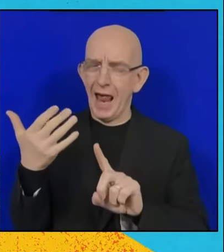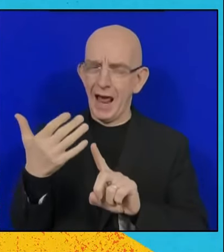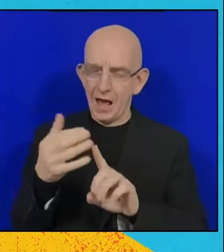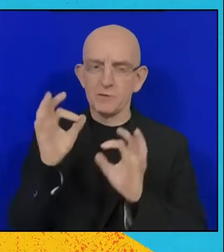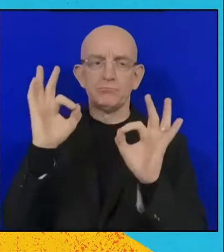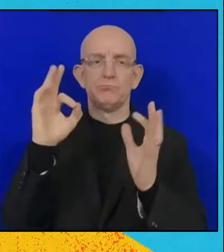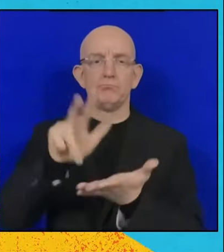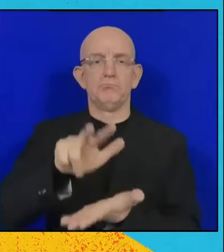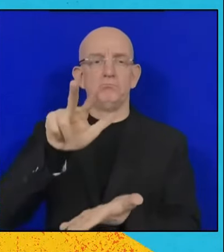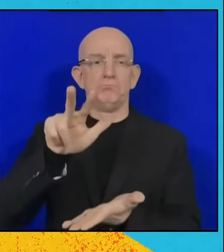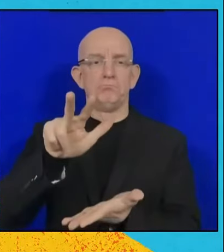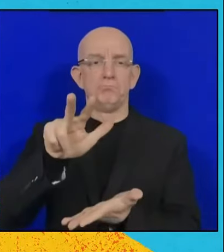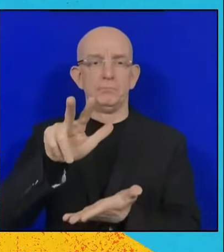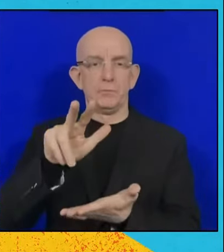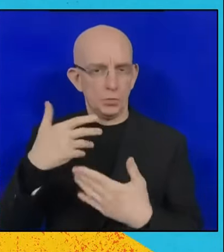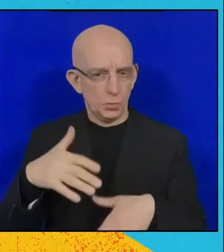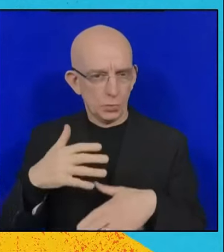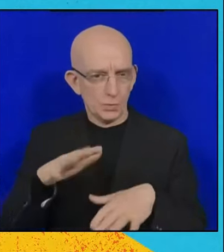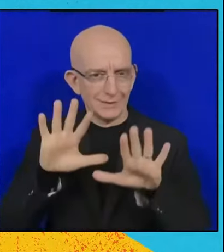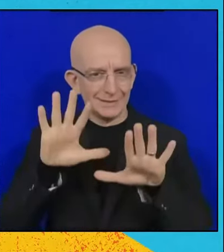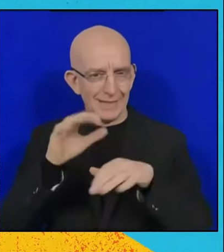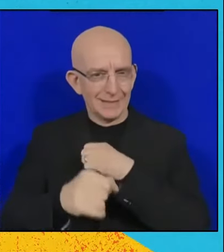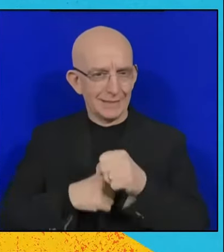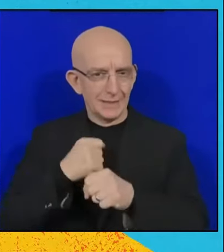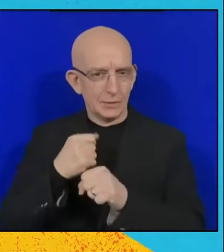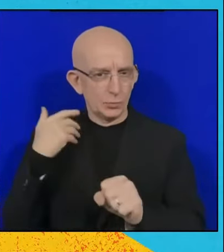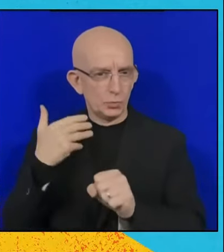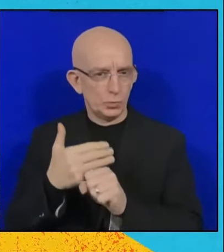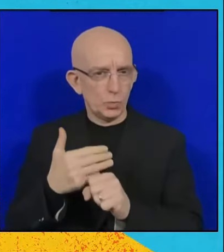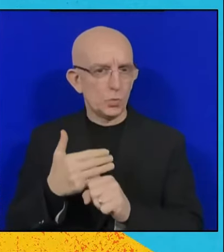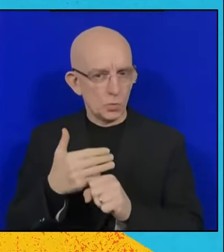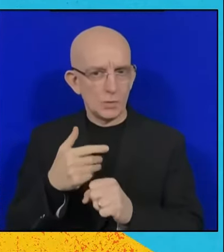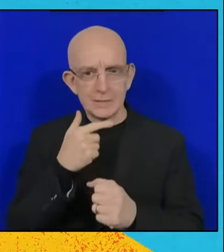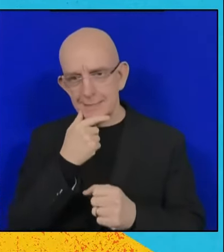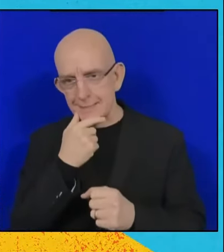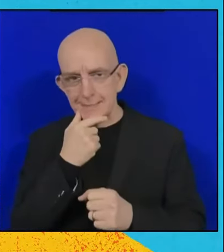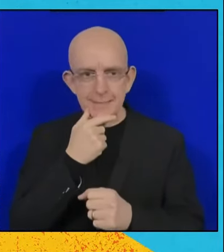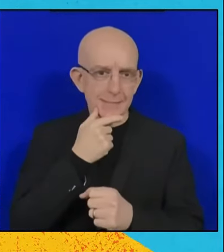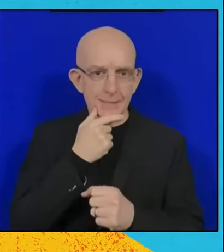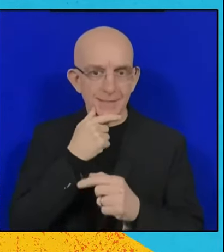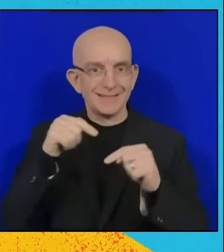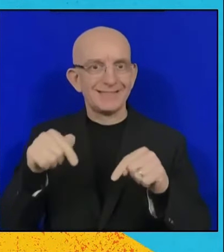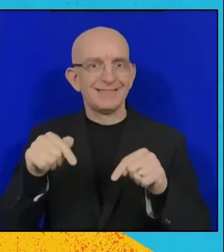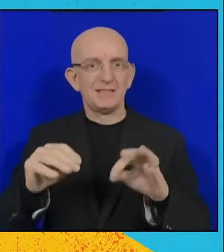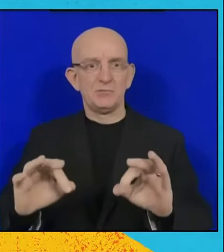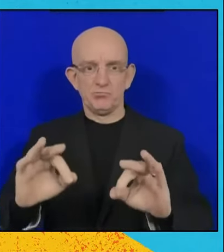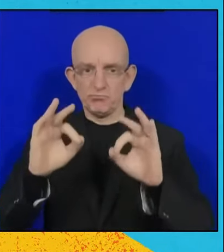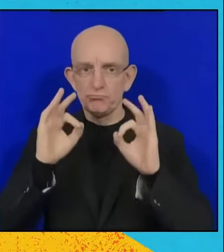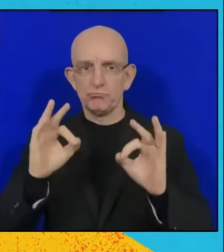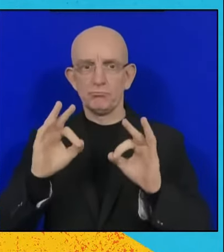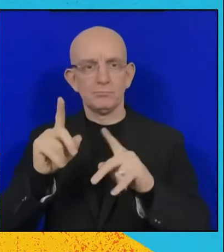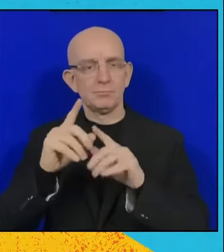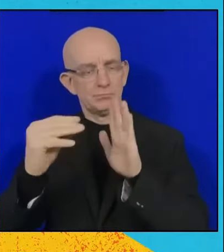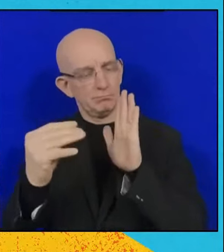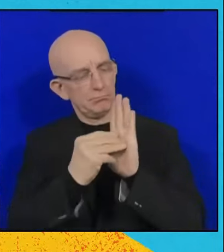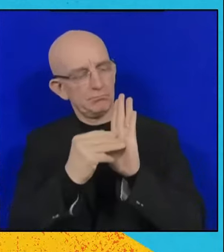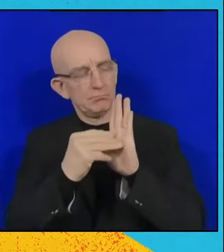This was a historic moment inspired by young law students from the Pacific, who